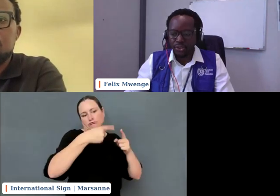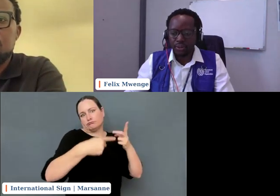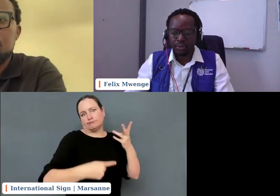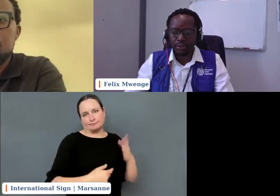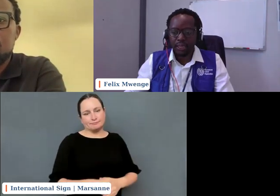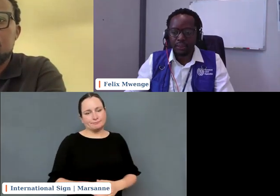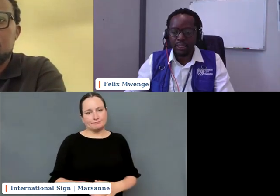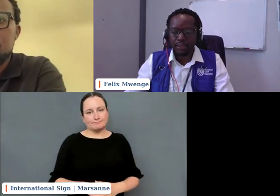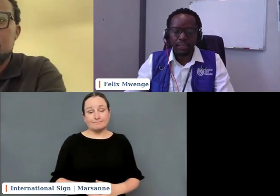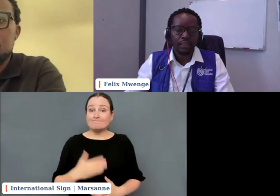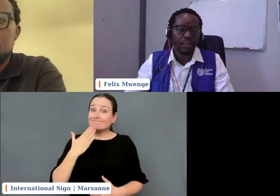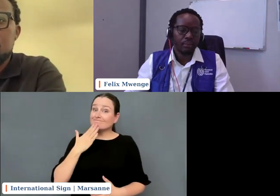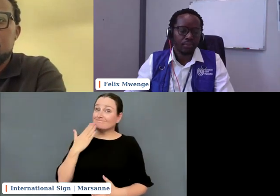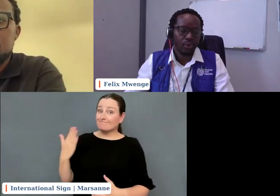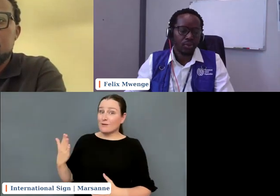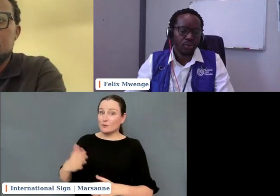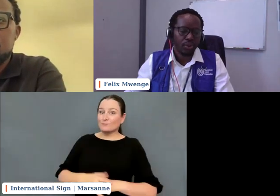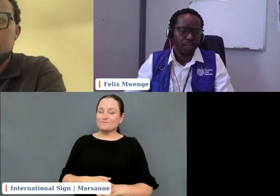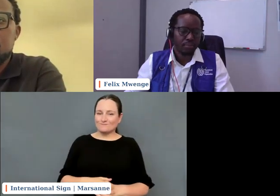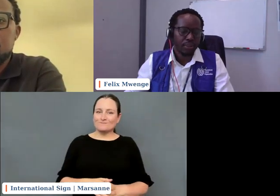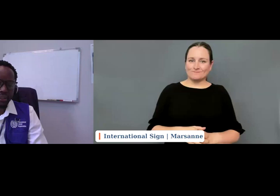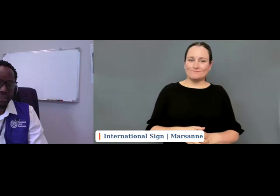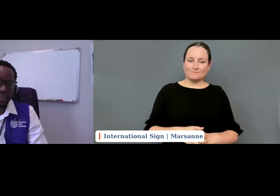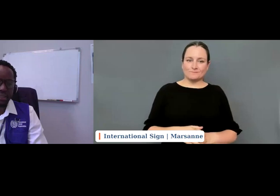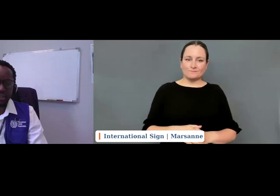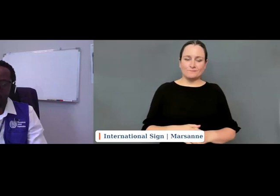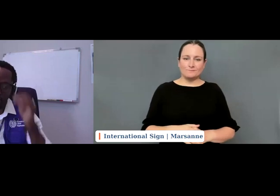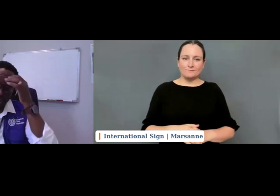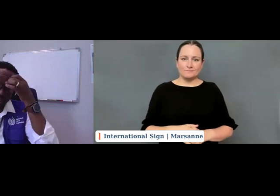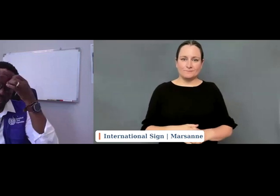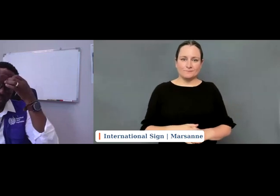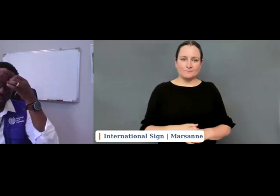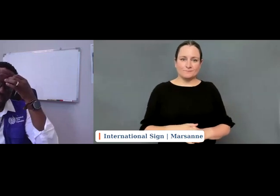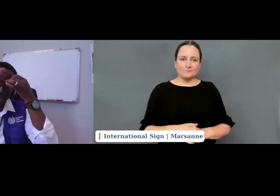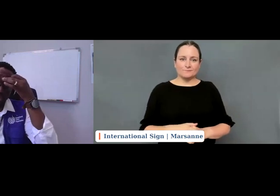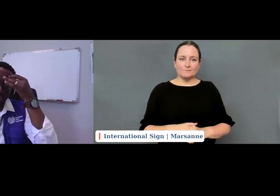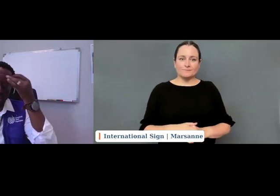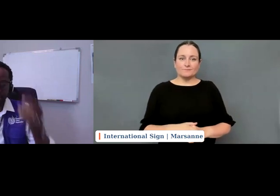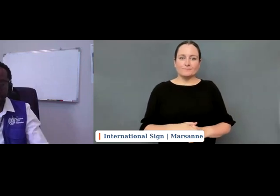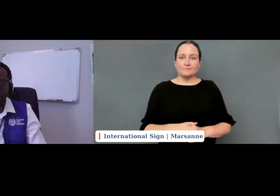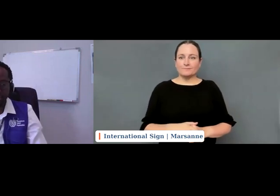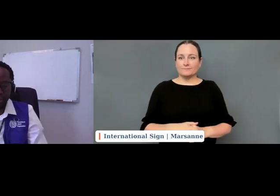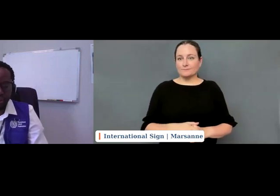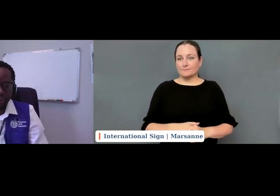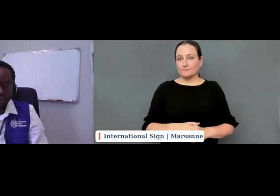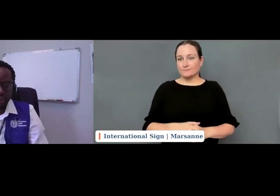Thank you, Sérgio. That's clear. Also, let me take this opportunity to let you know